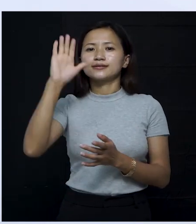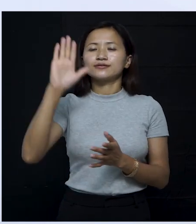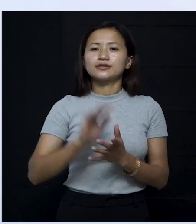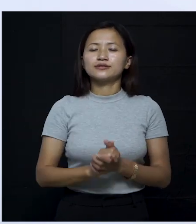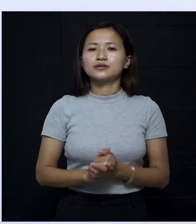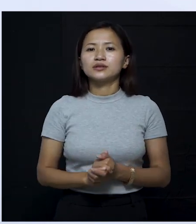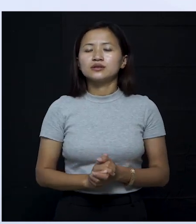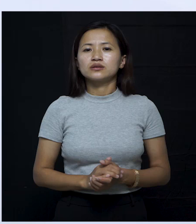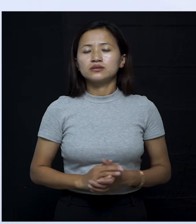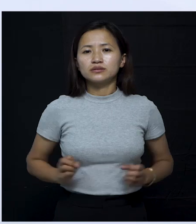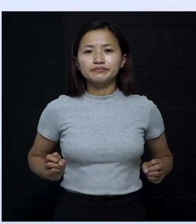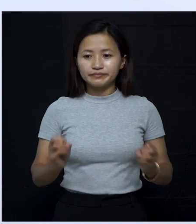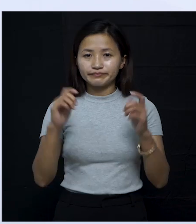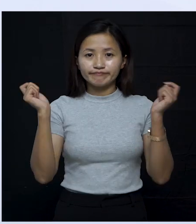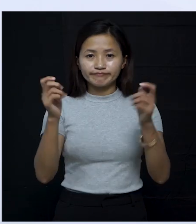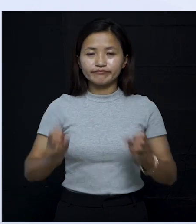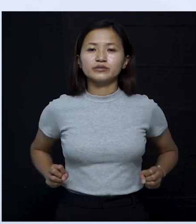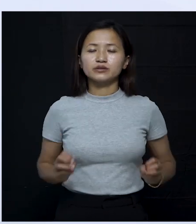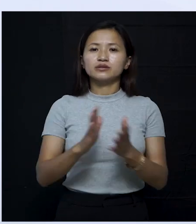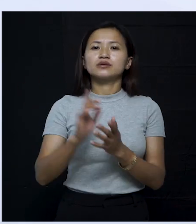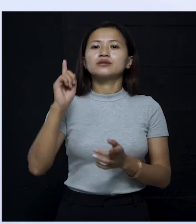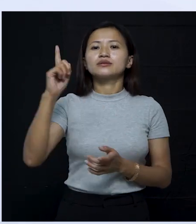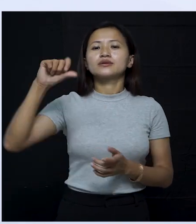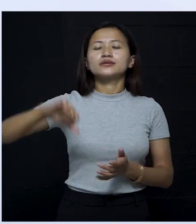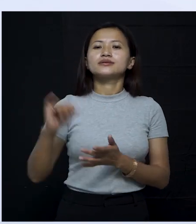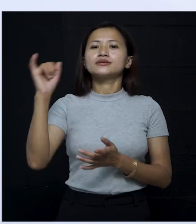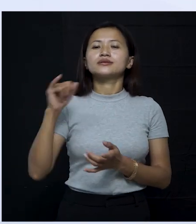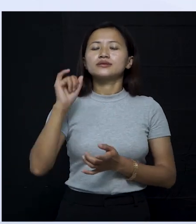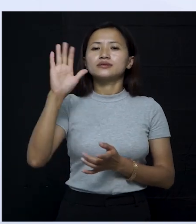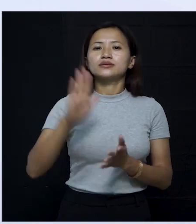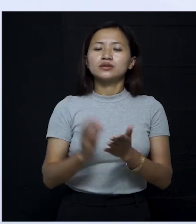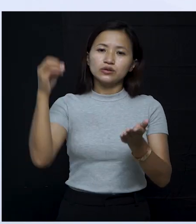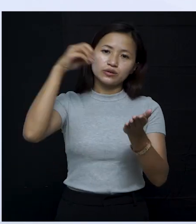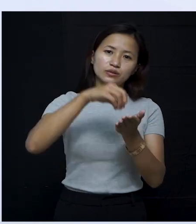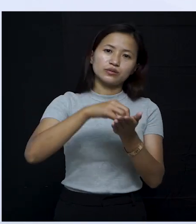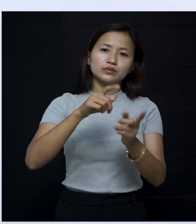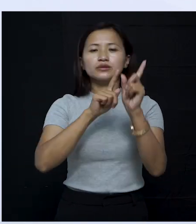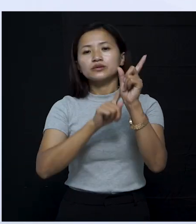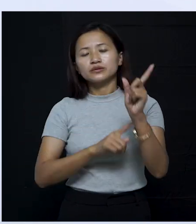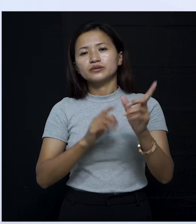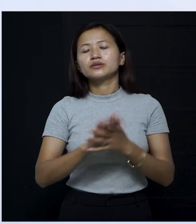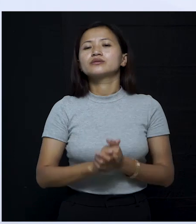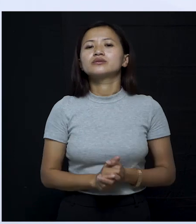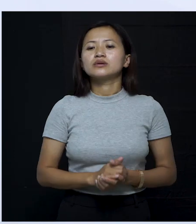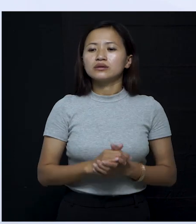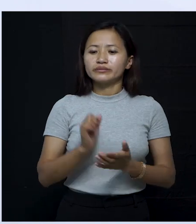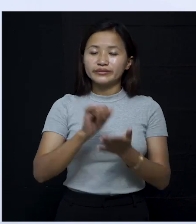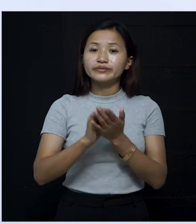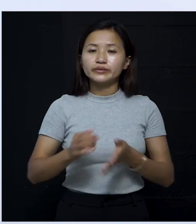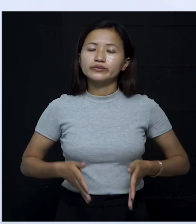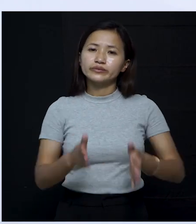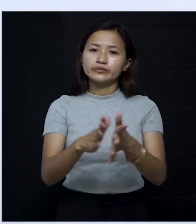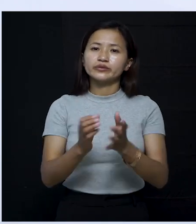Okay, it was inaugurated in 1965. So make sure you mention the year also. Okay, that way you will get